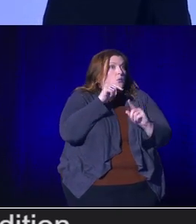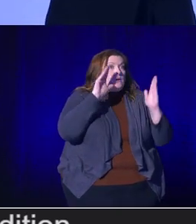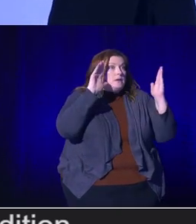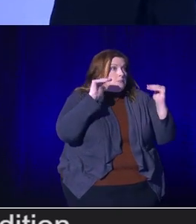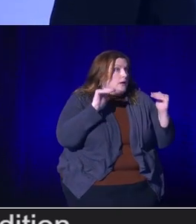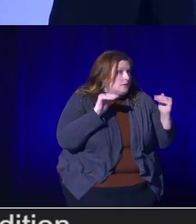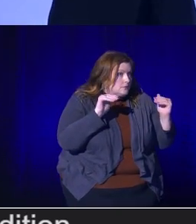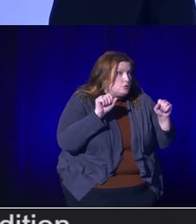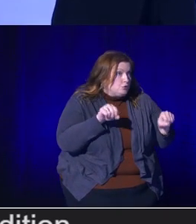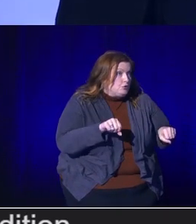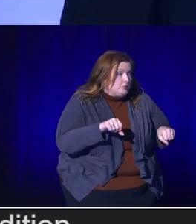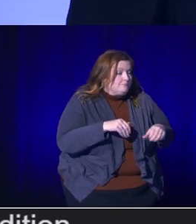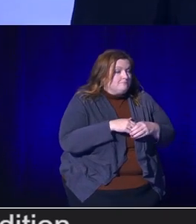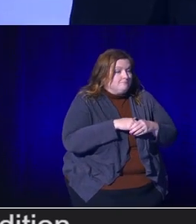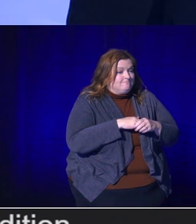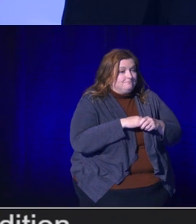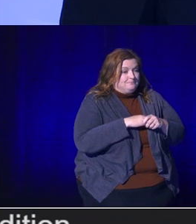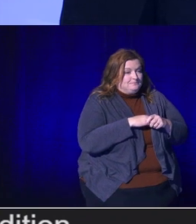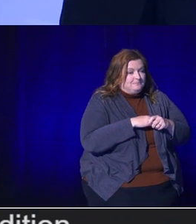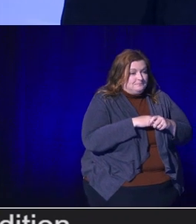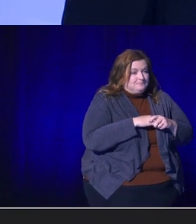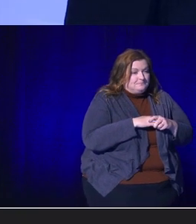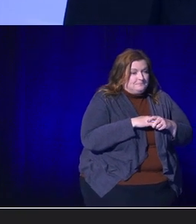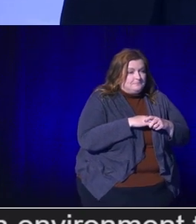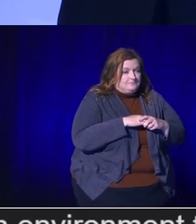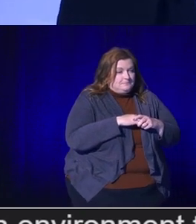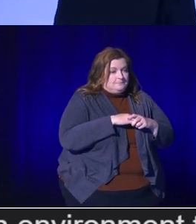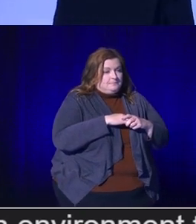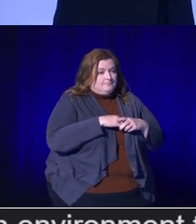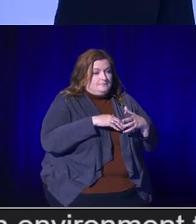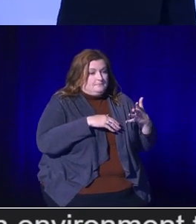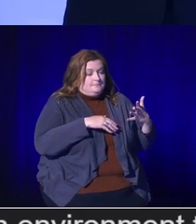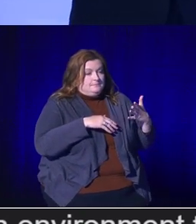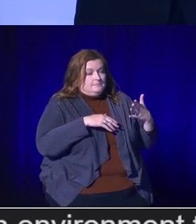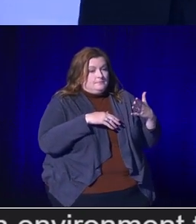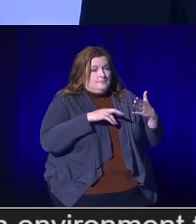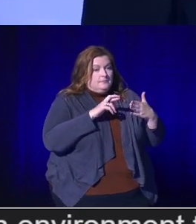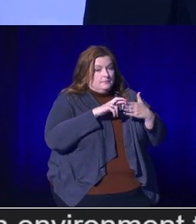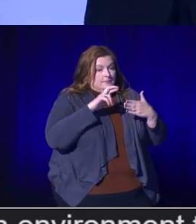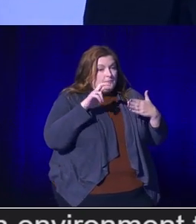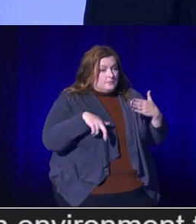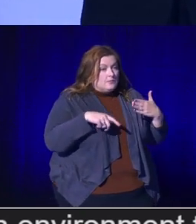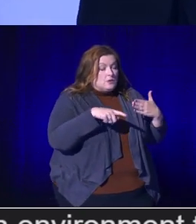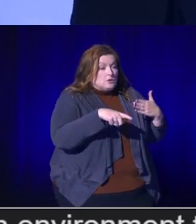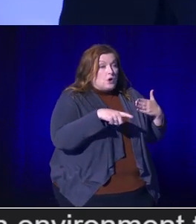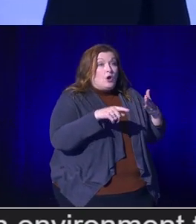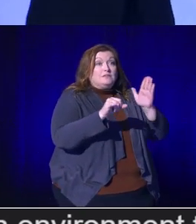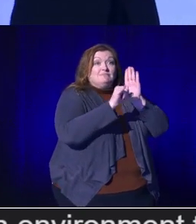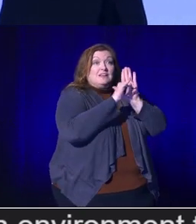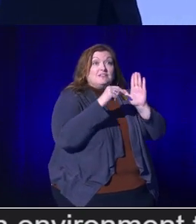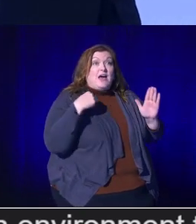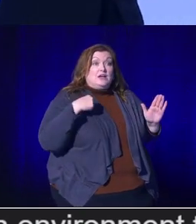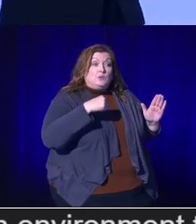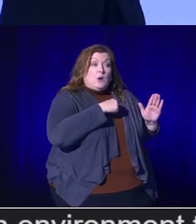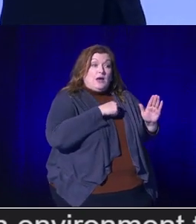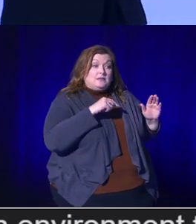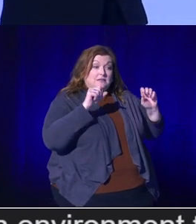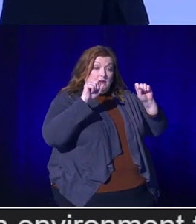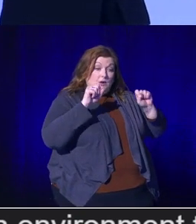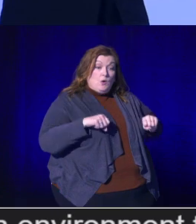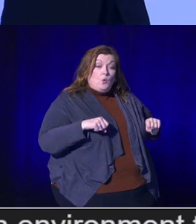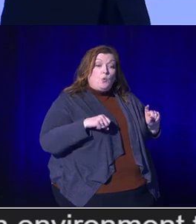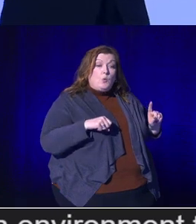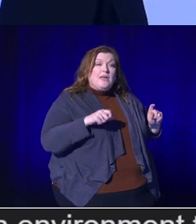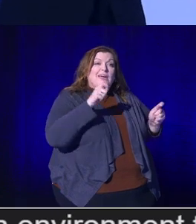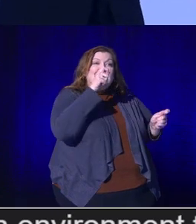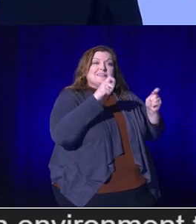think that we could. And so what these findings have identified to us is that we can tailor aging of batteries